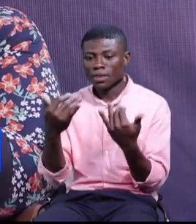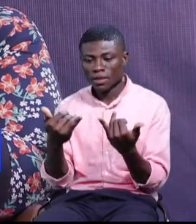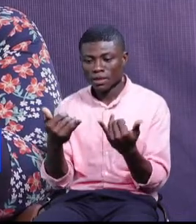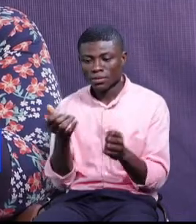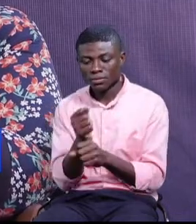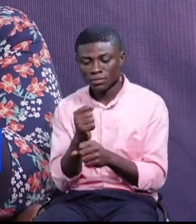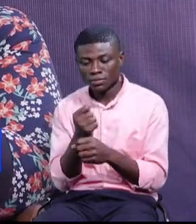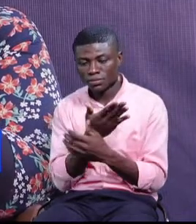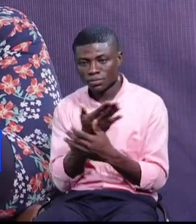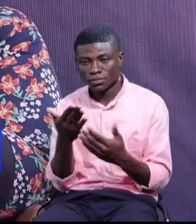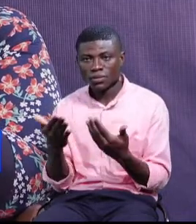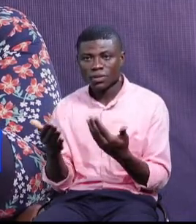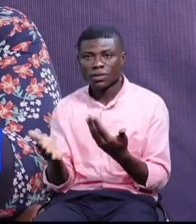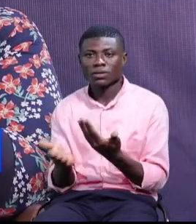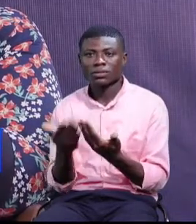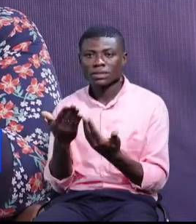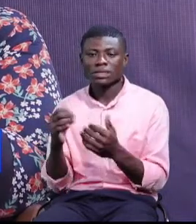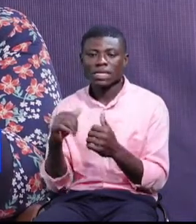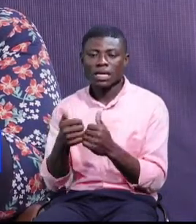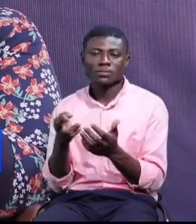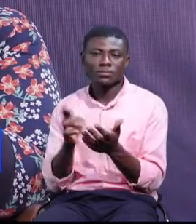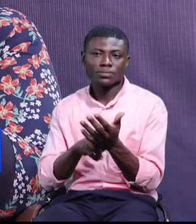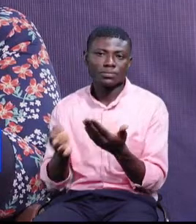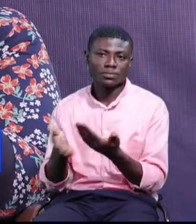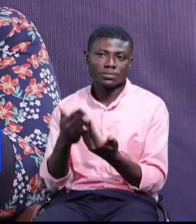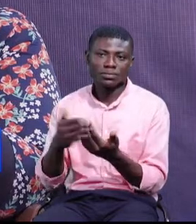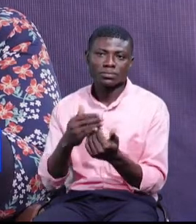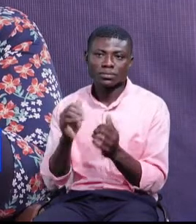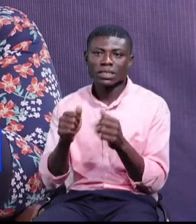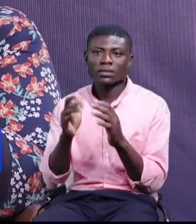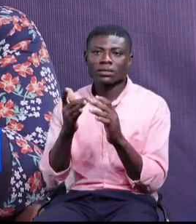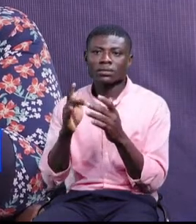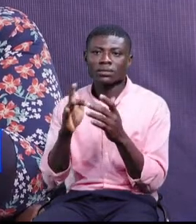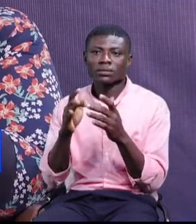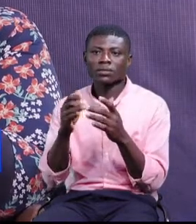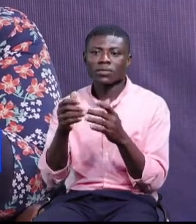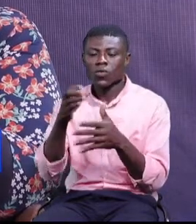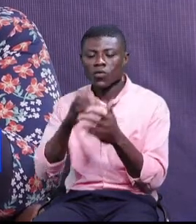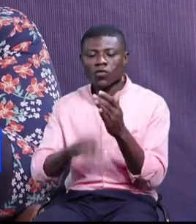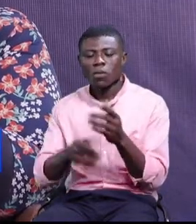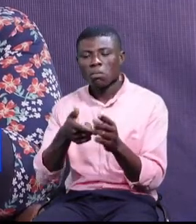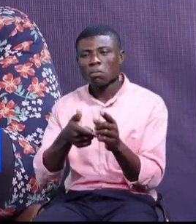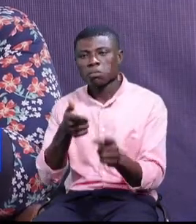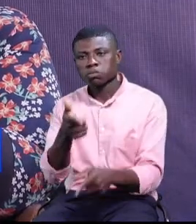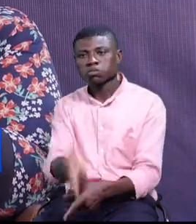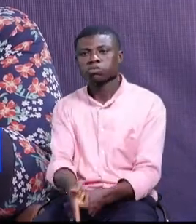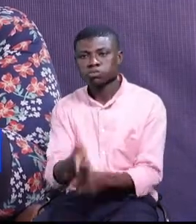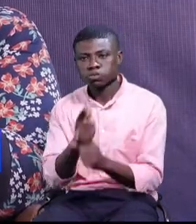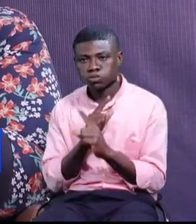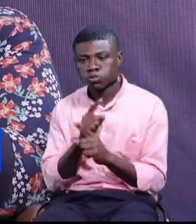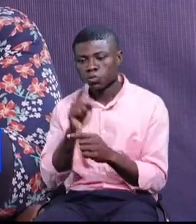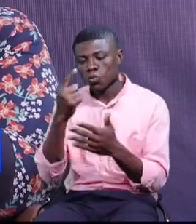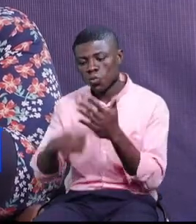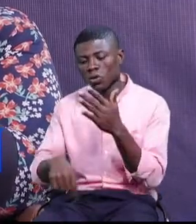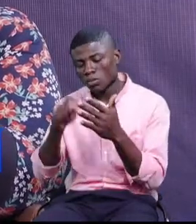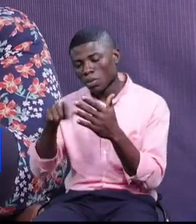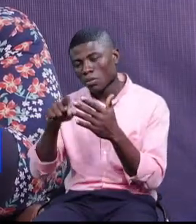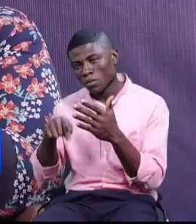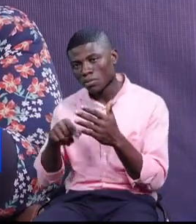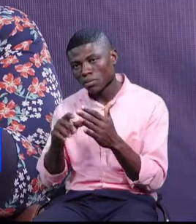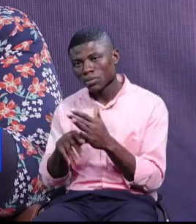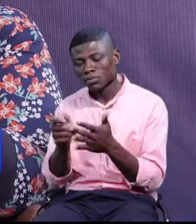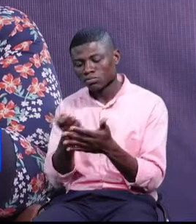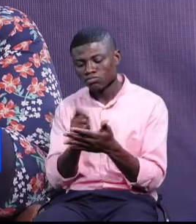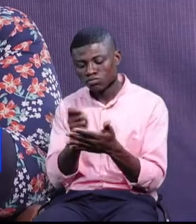done things much more easier, such that you can go online, get your forms, get what you are supposed to do, and